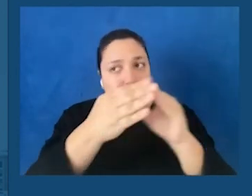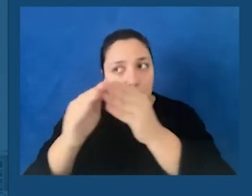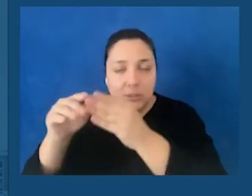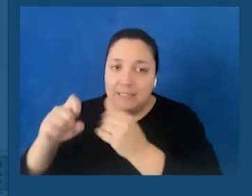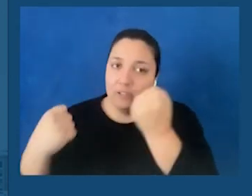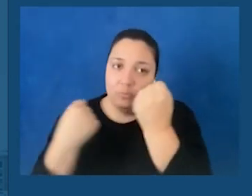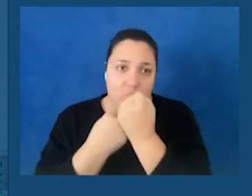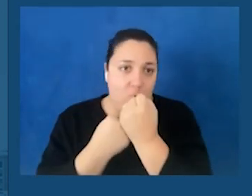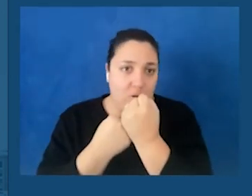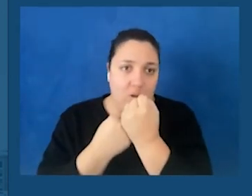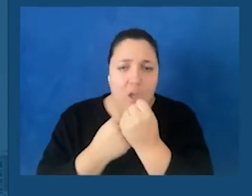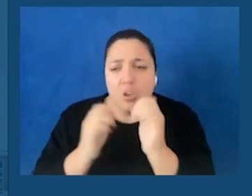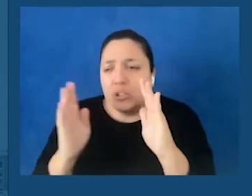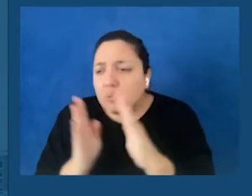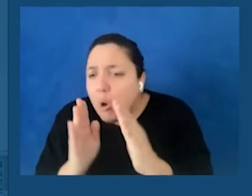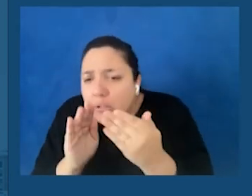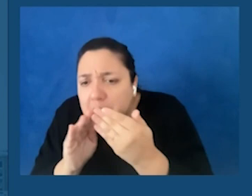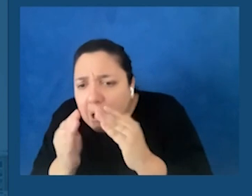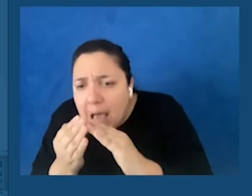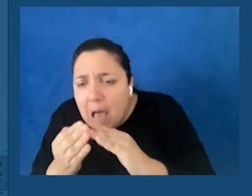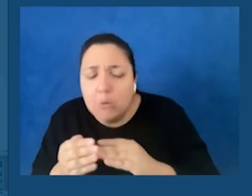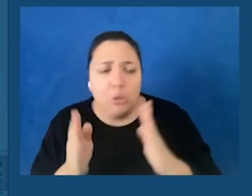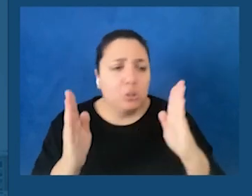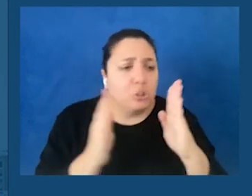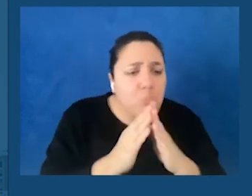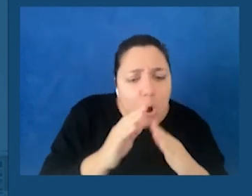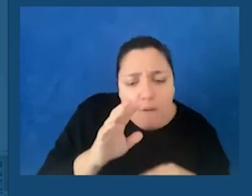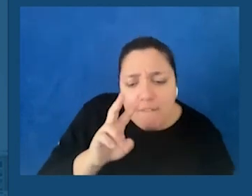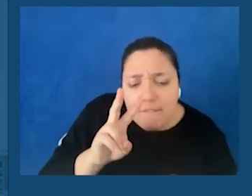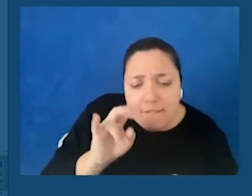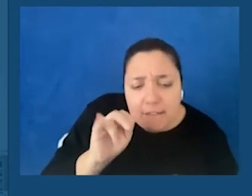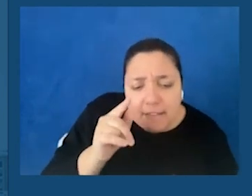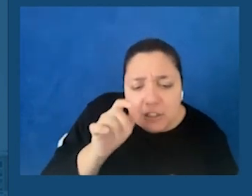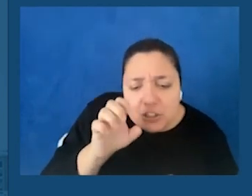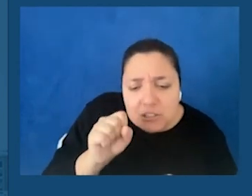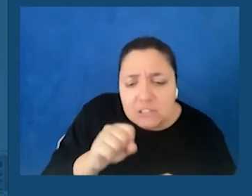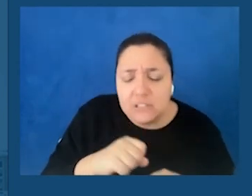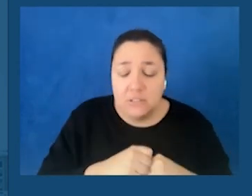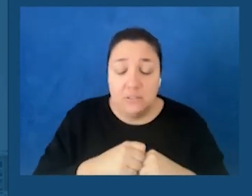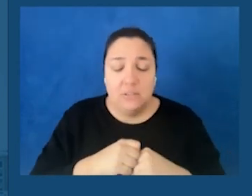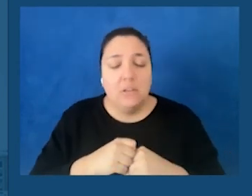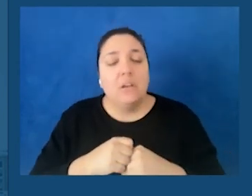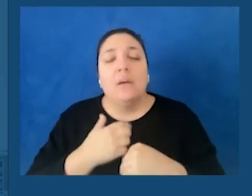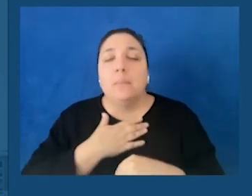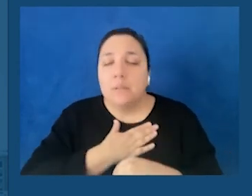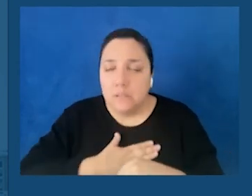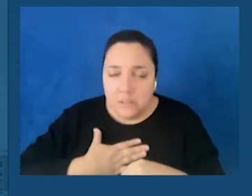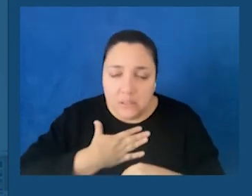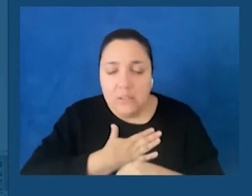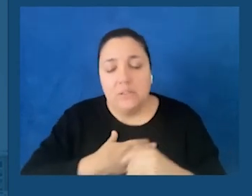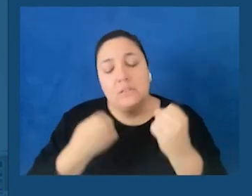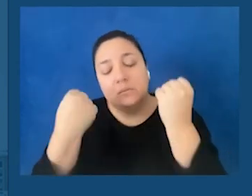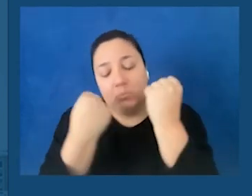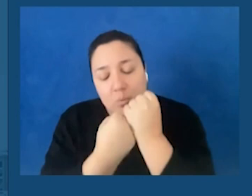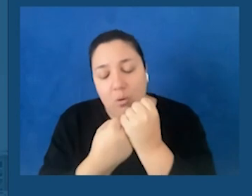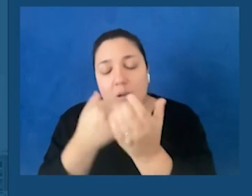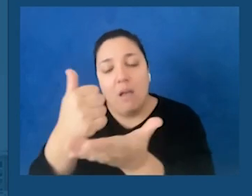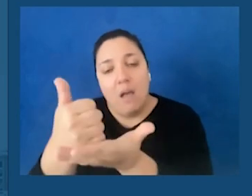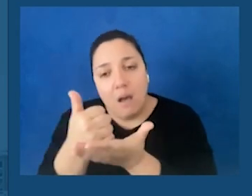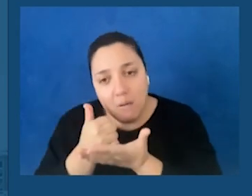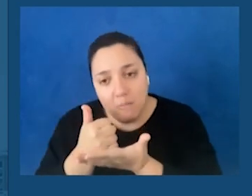smallest hamlets, our towns, our villages, our cities. Do your part. Help us